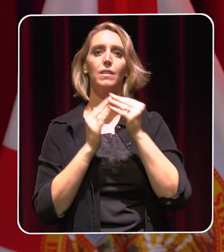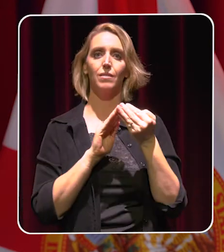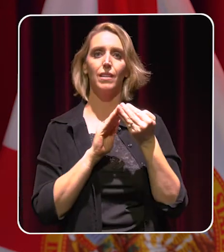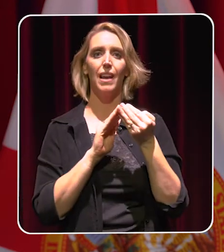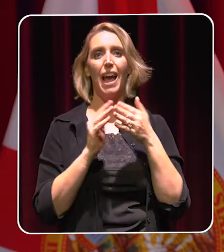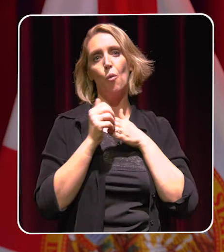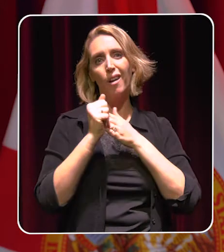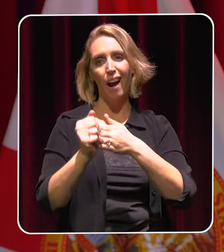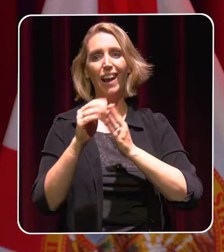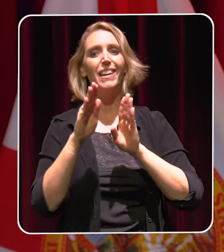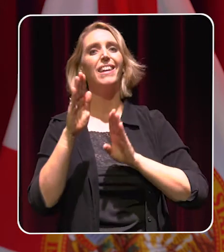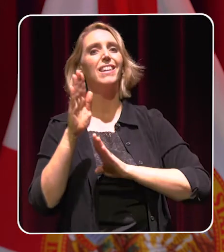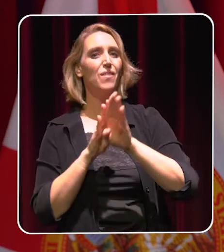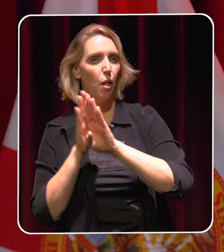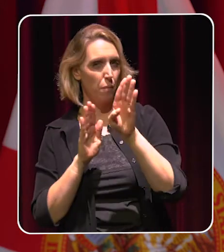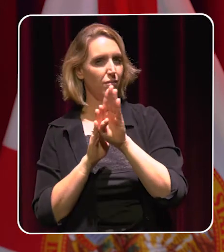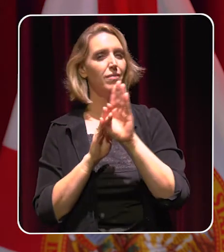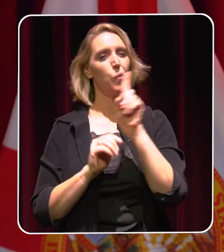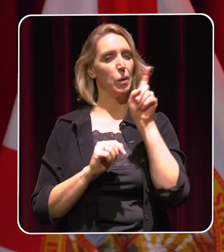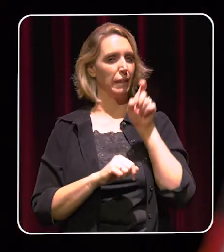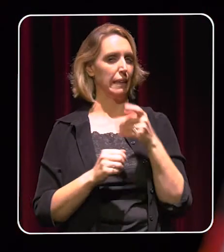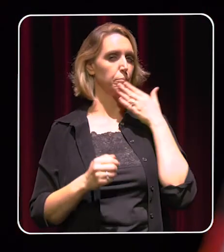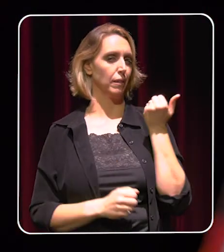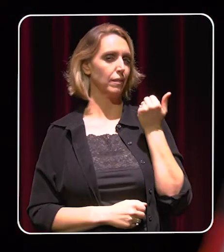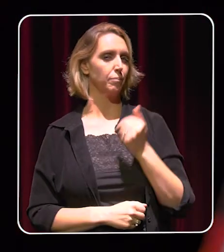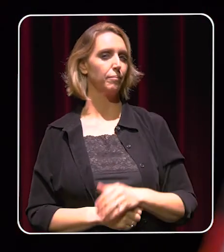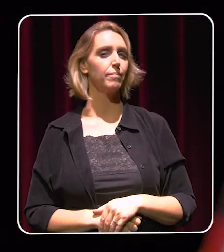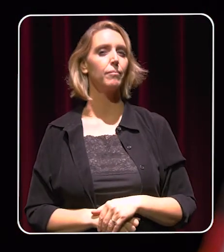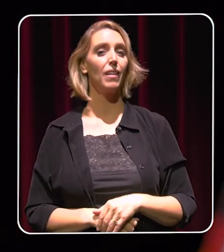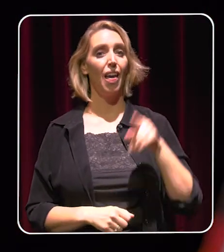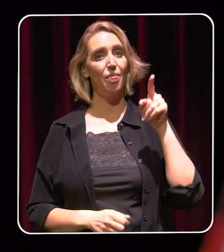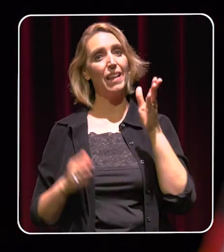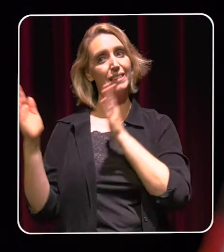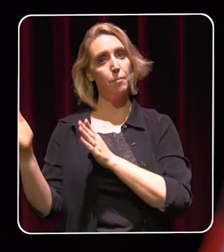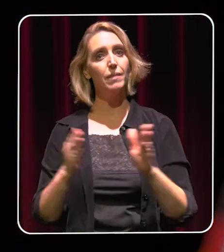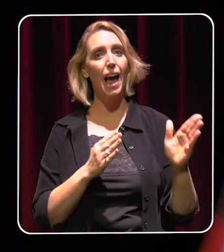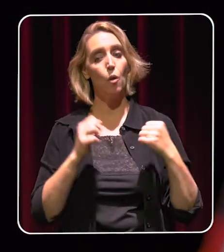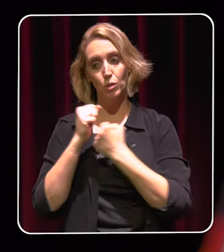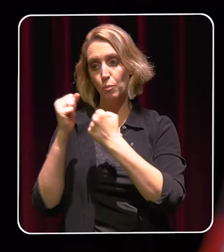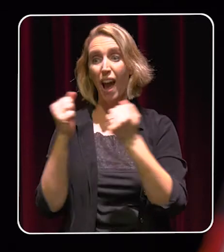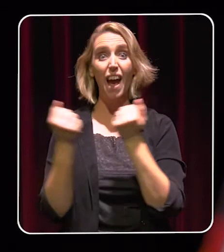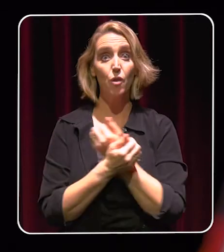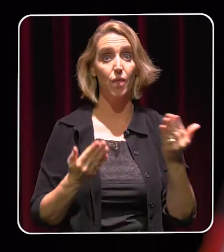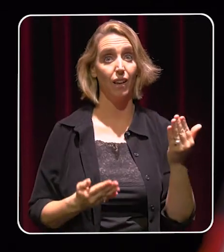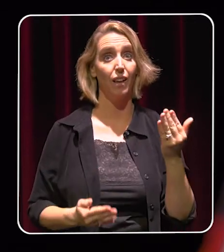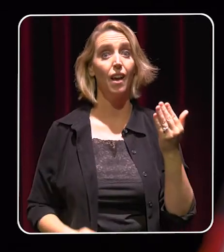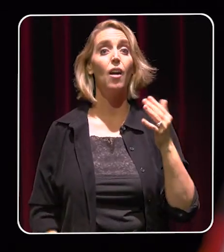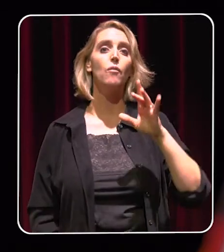will coordinate and guide development in appropriate areas of the city. This plan will be used to support everything